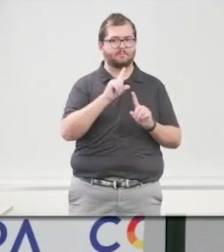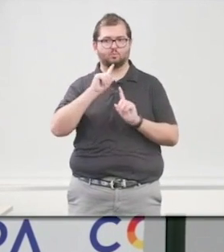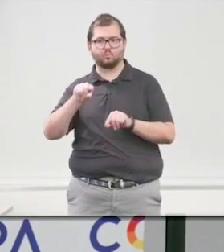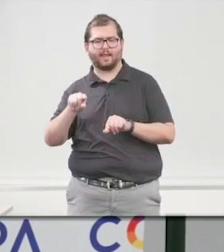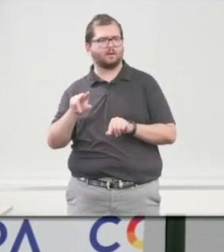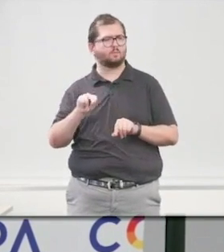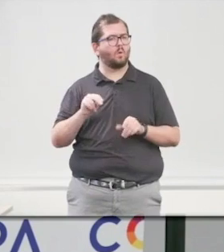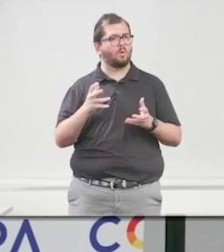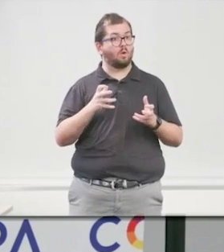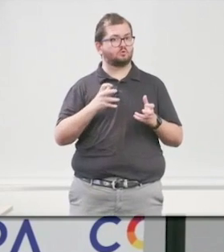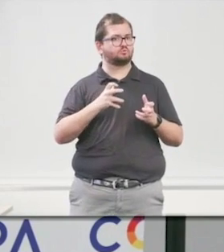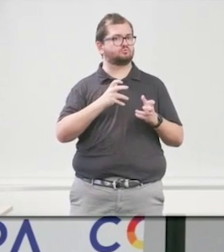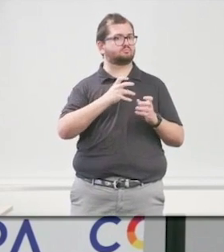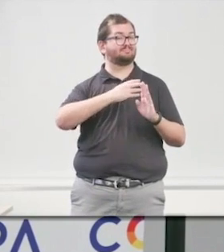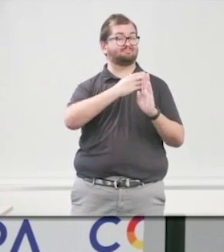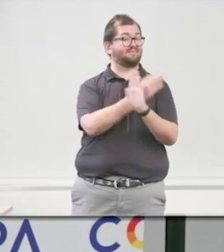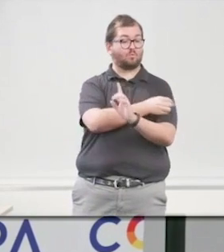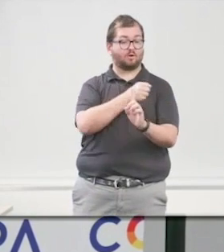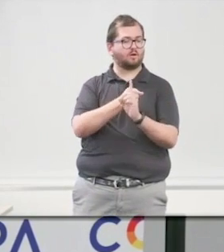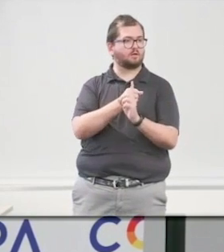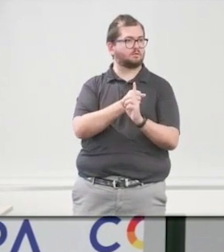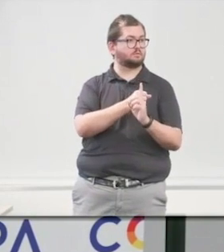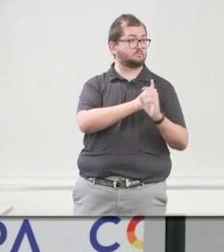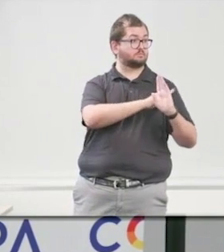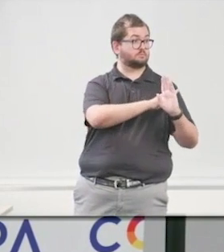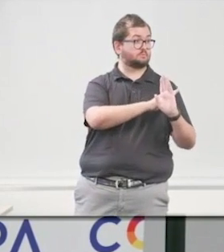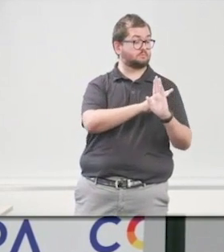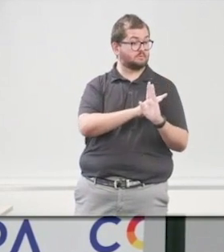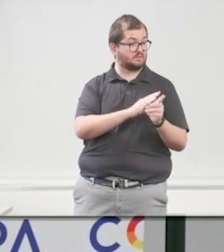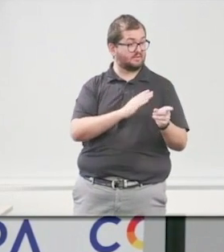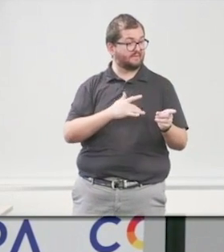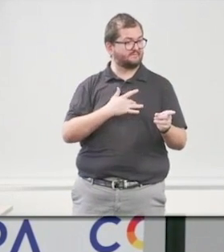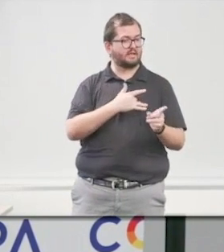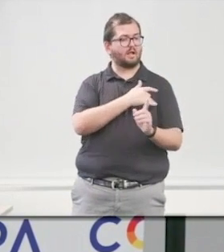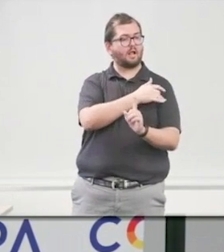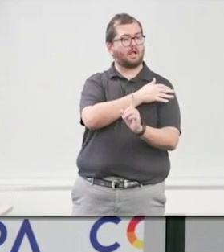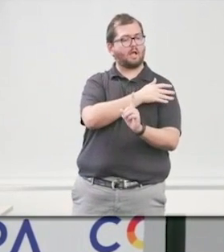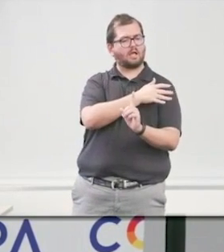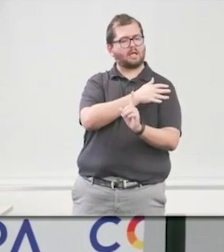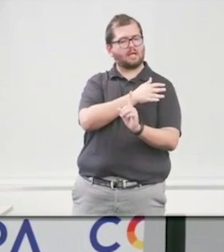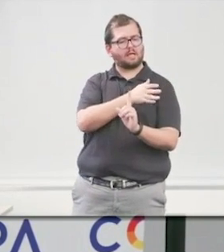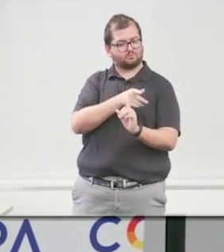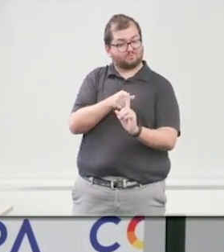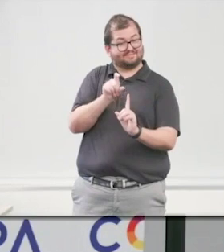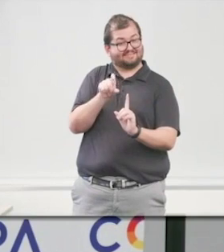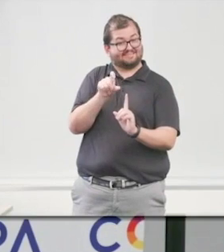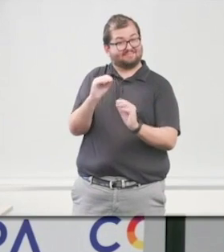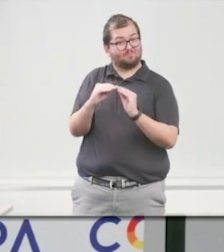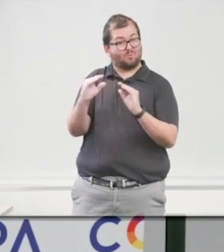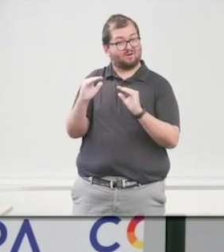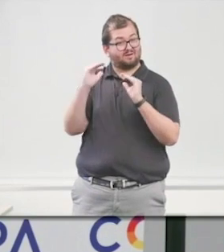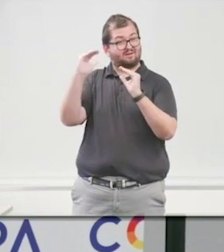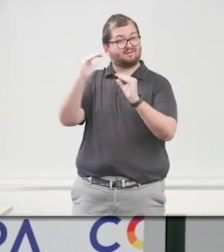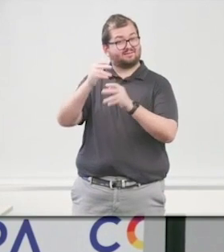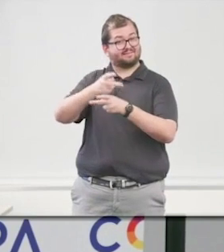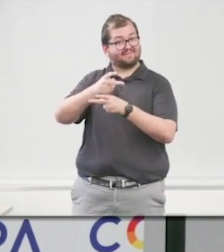right? We want to be proactive. We want to determine when we feel like our members are getting to the point where they need a higher intensity type